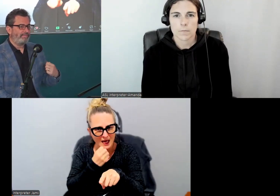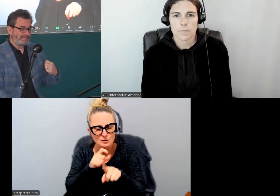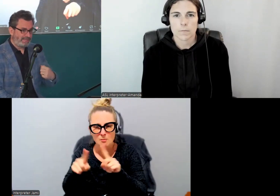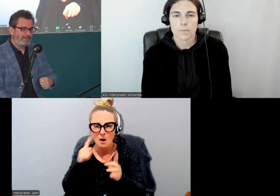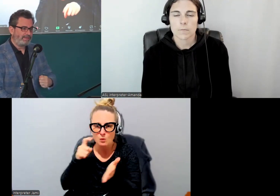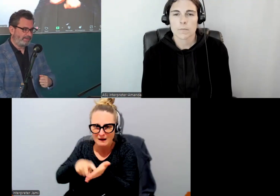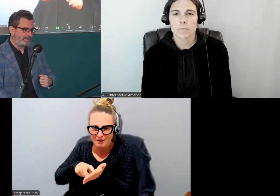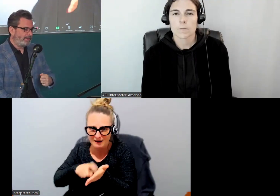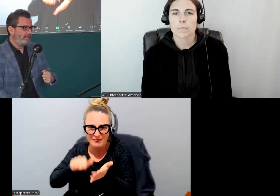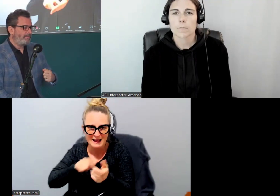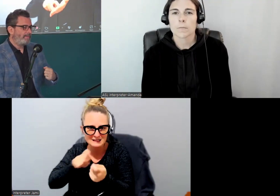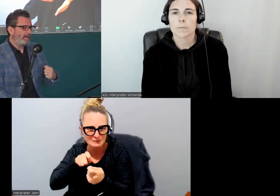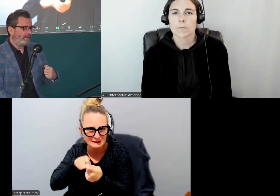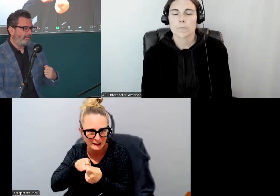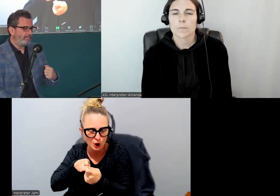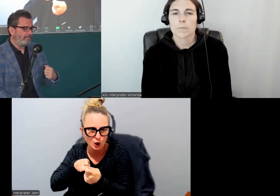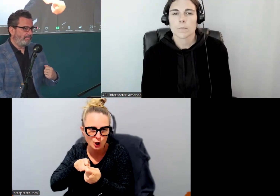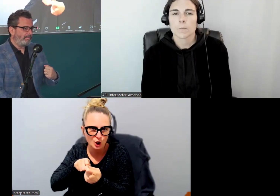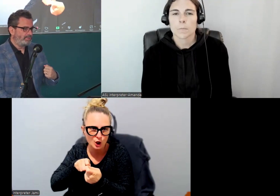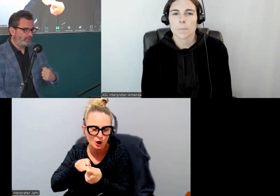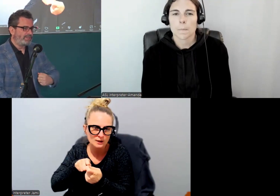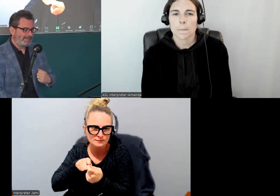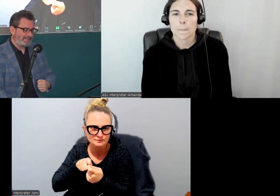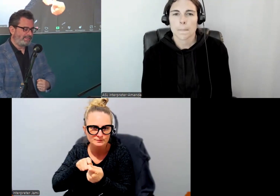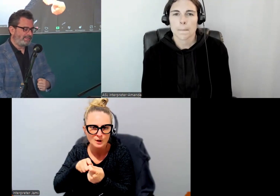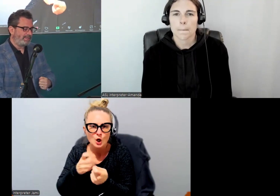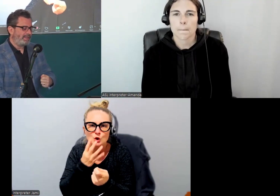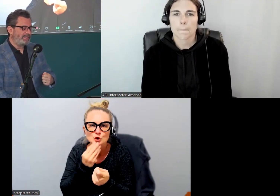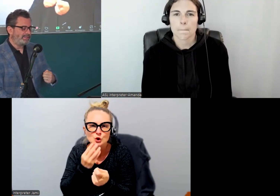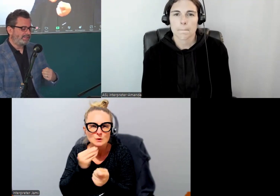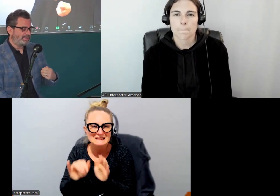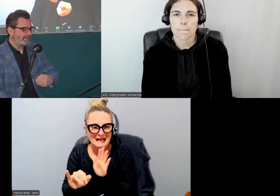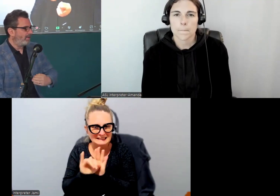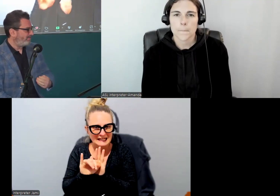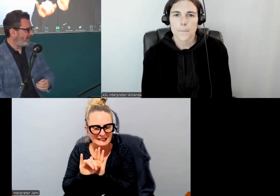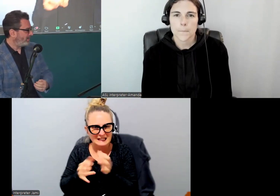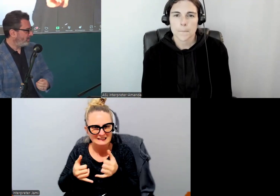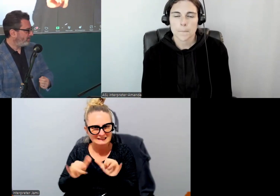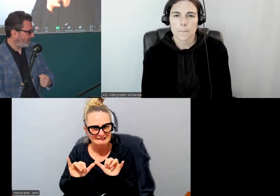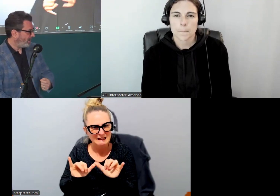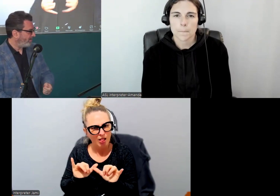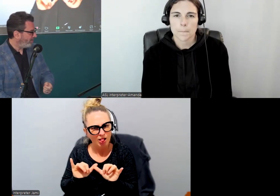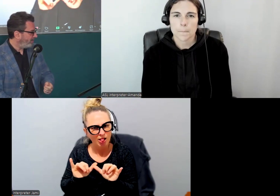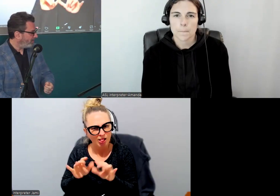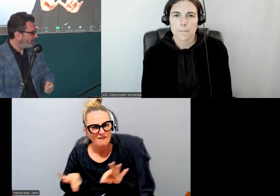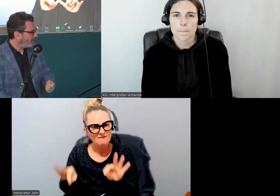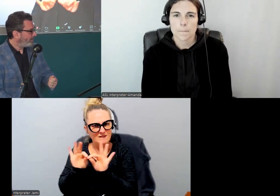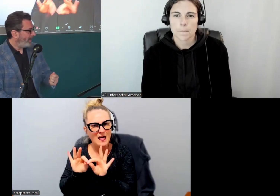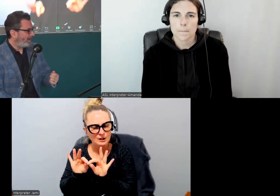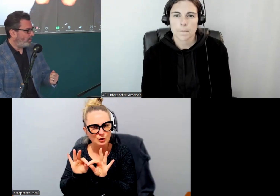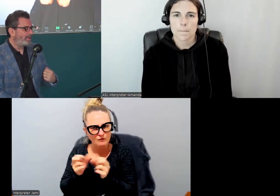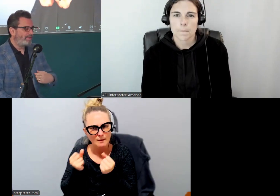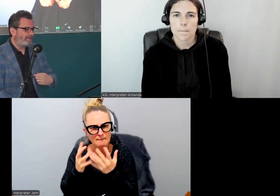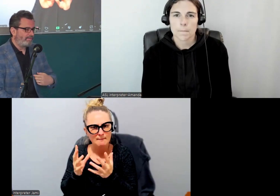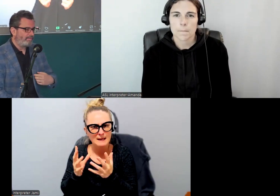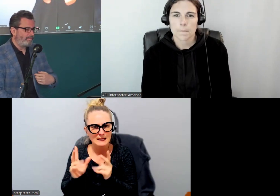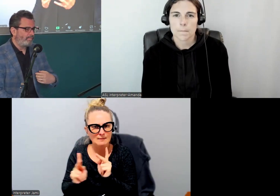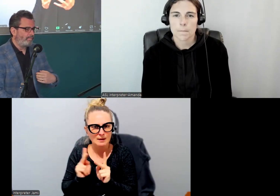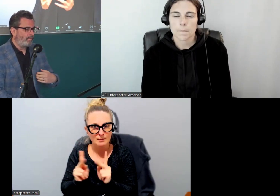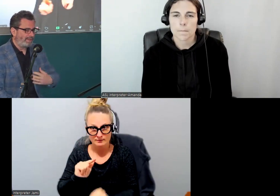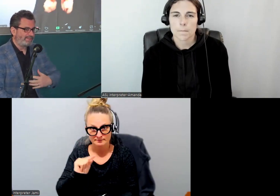the particular of Jewish identity is still of value for a lot of people. And one of